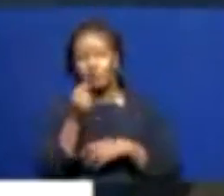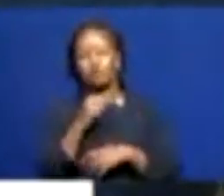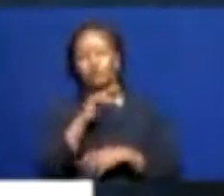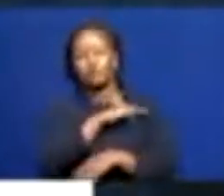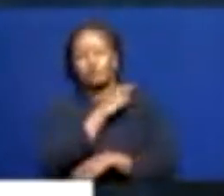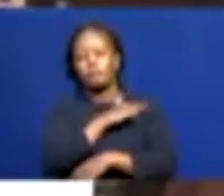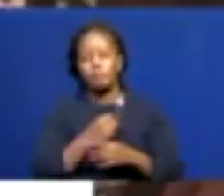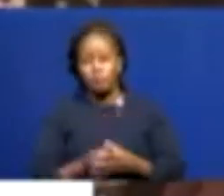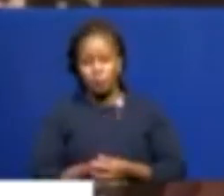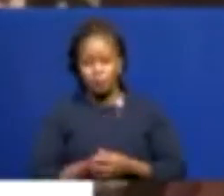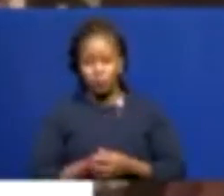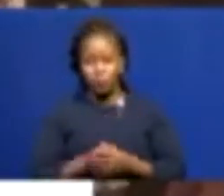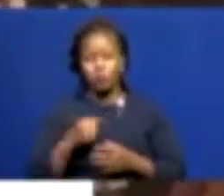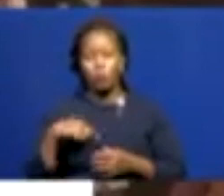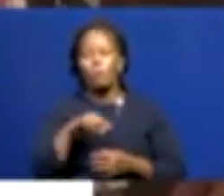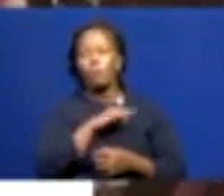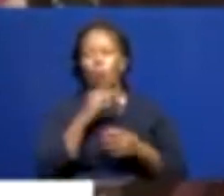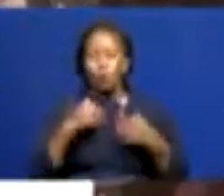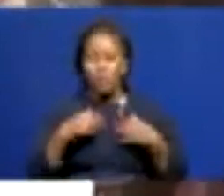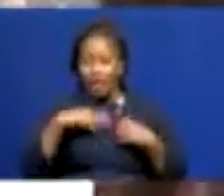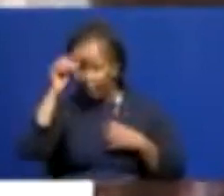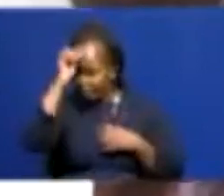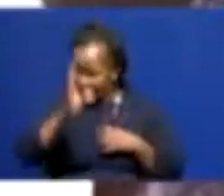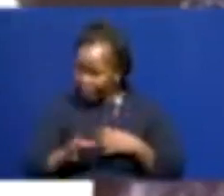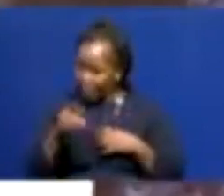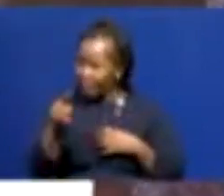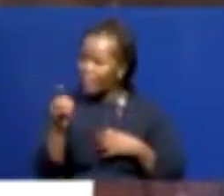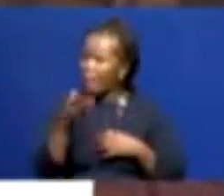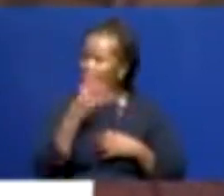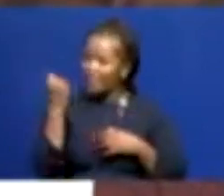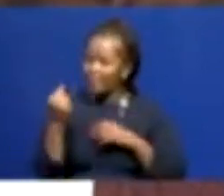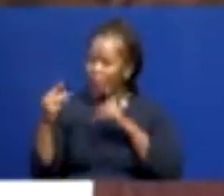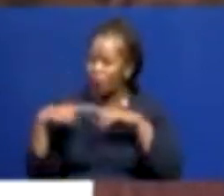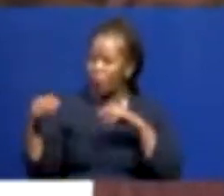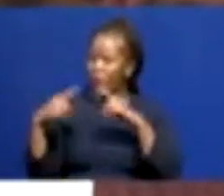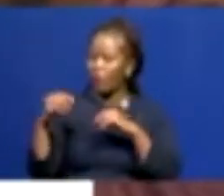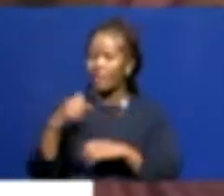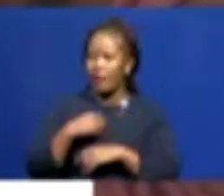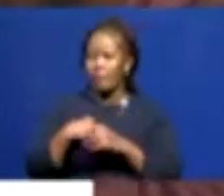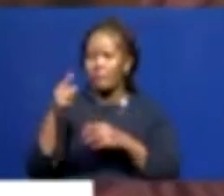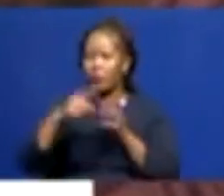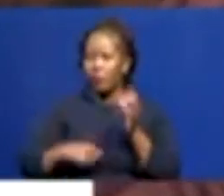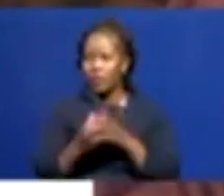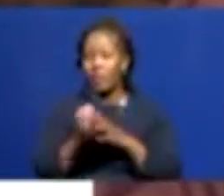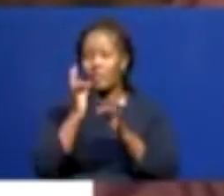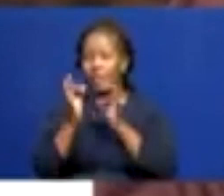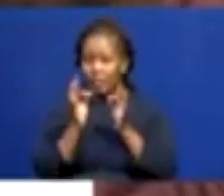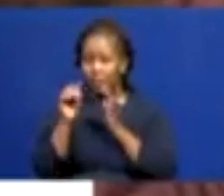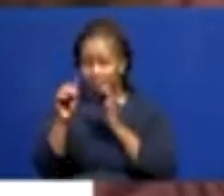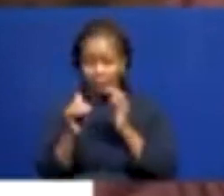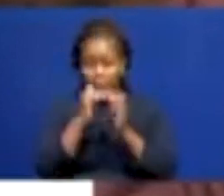those diagnosed. Tuko na baba yetu, gavana yetu mpendwa, ambaye ameniambia in case kwa hii process, kwa hii